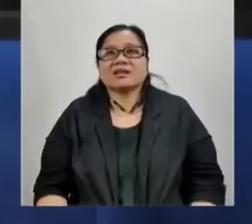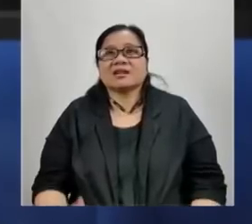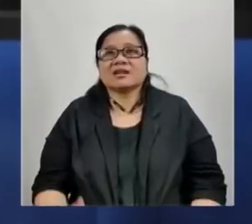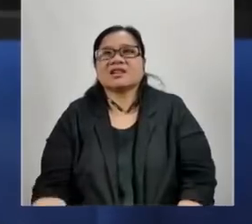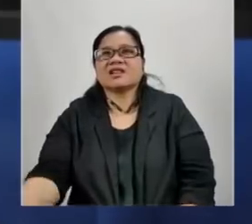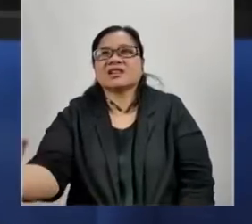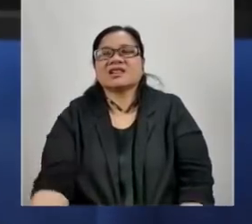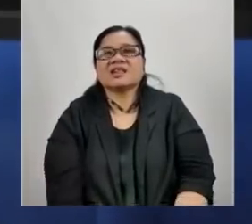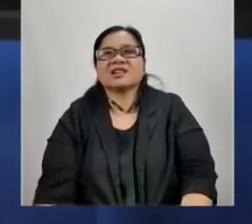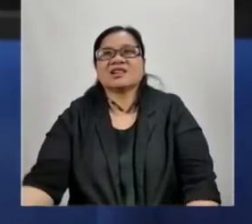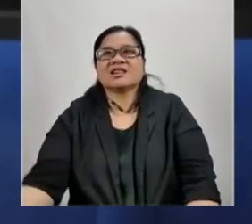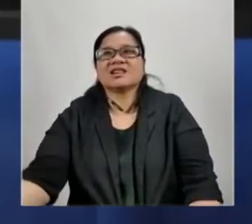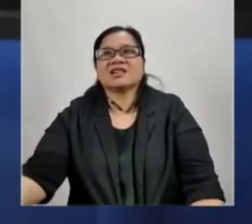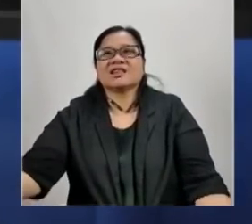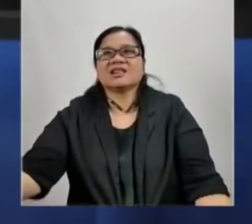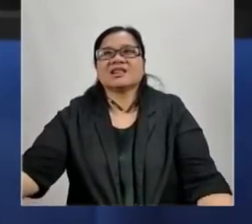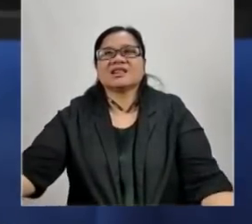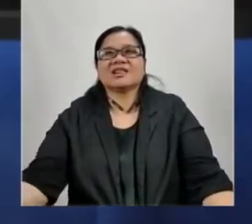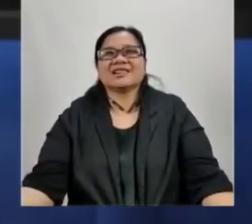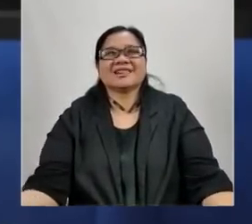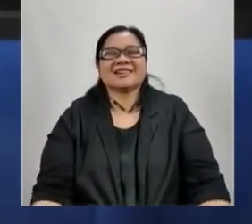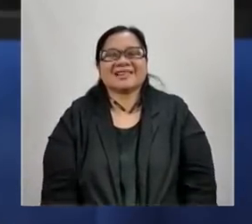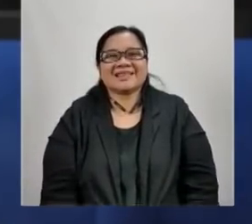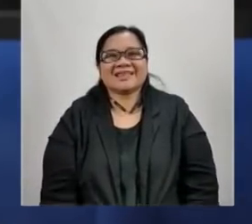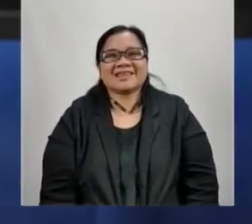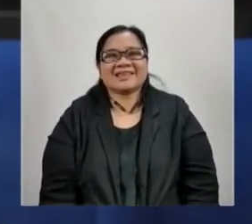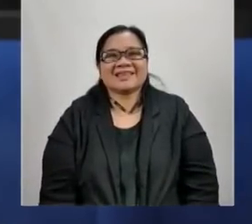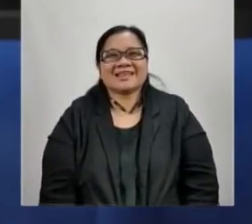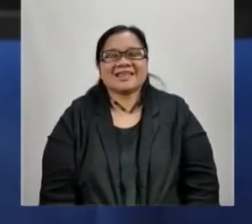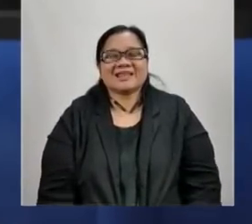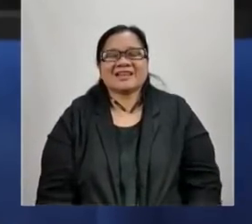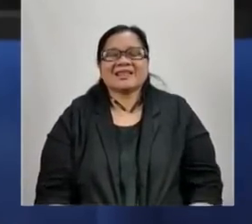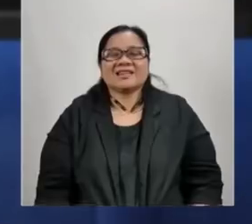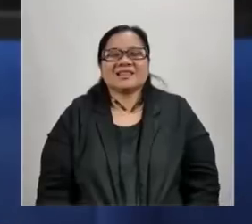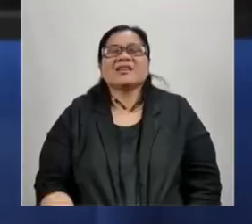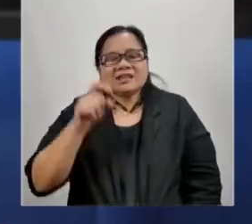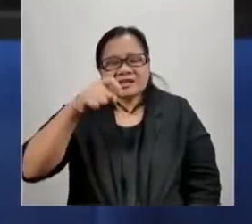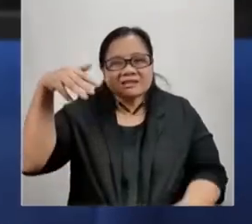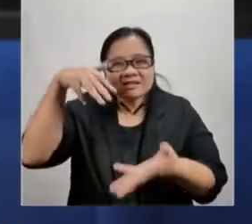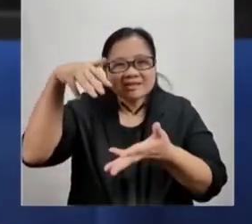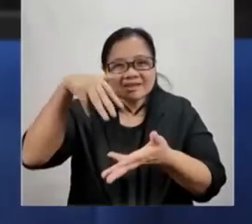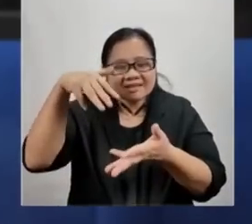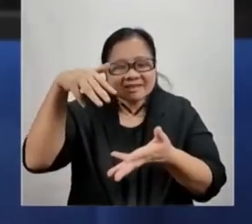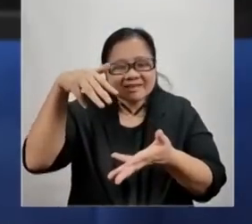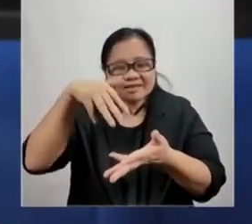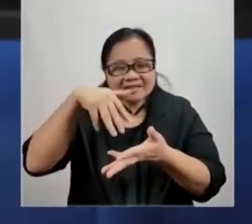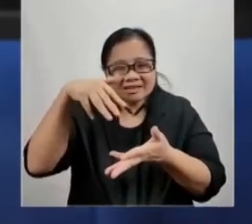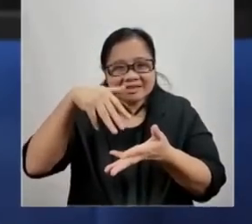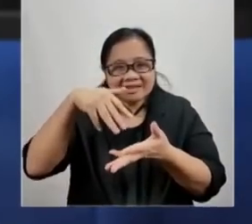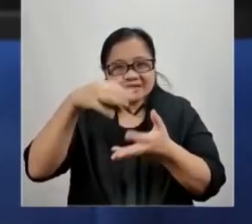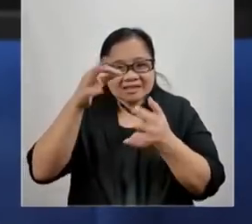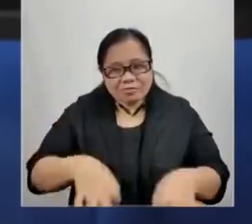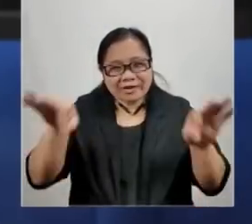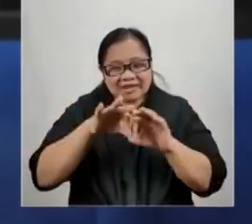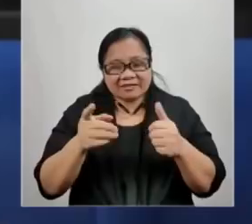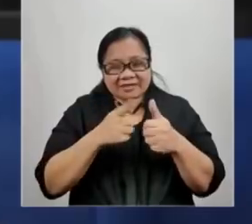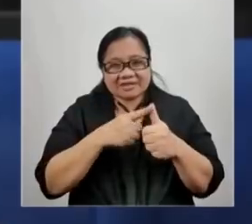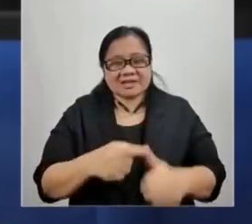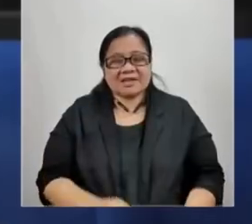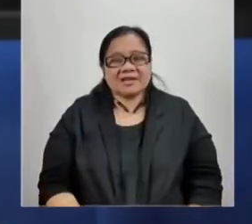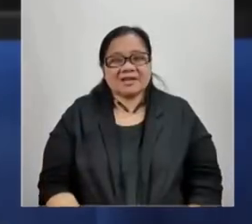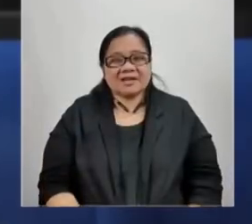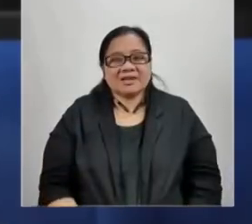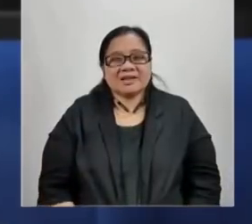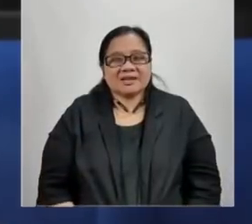September. So again, a study is necessarily called for. And in fact, it was the Executive Secretary who issued